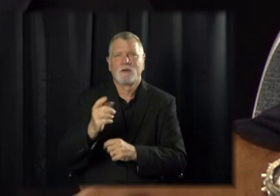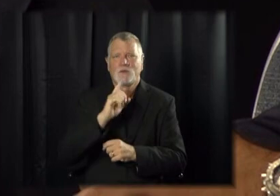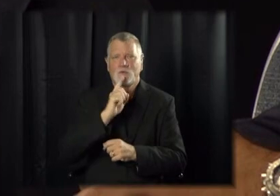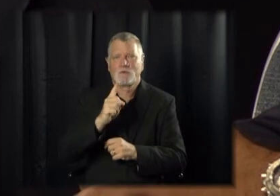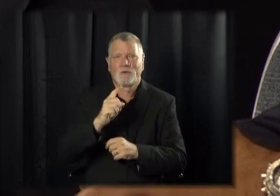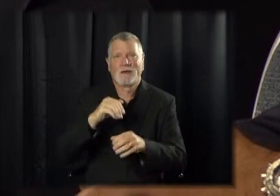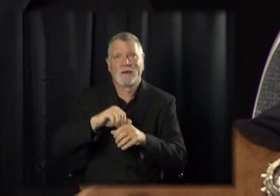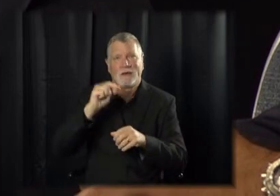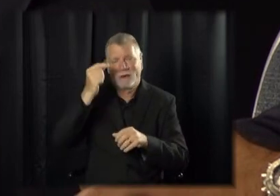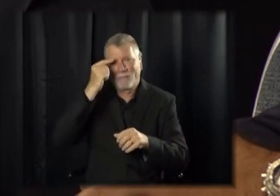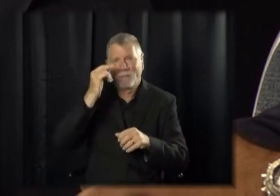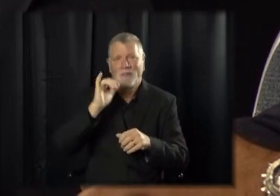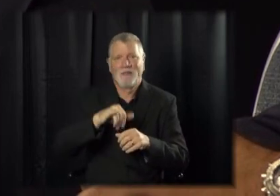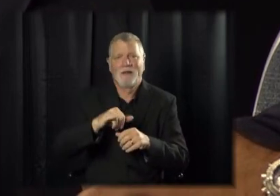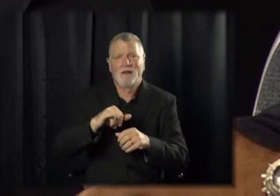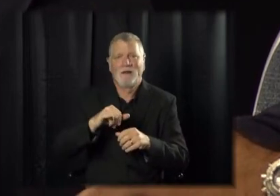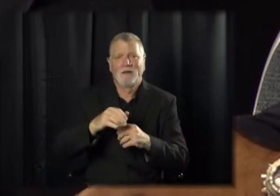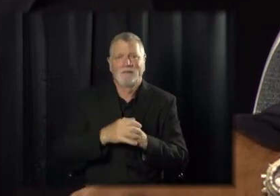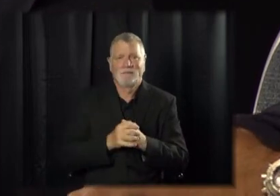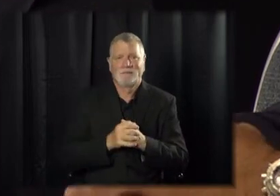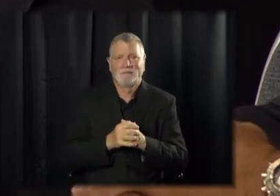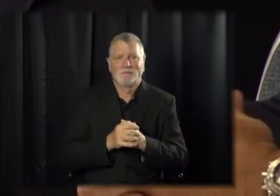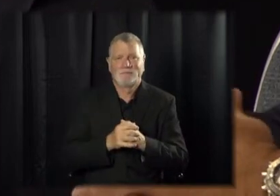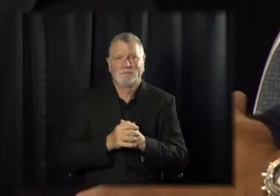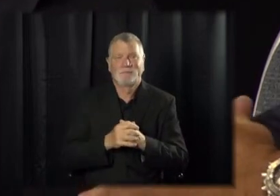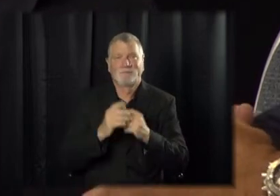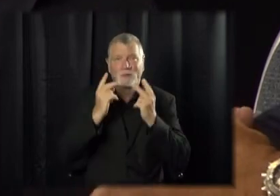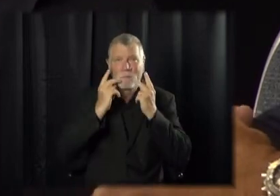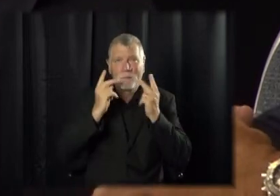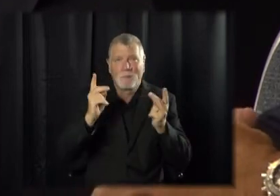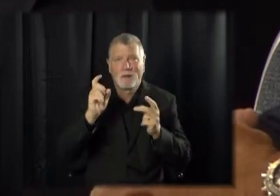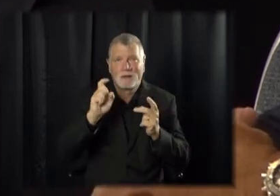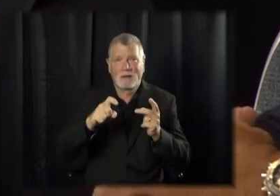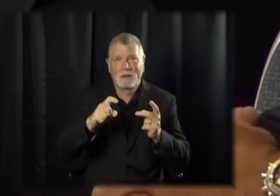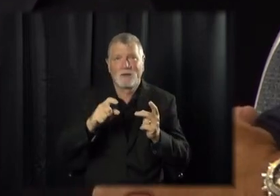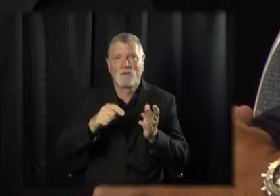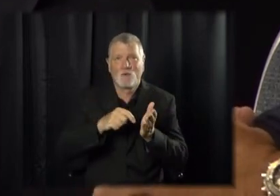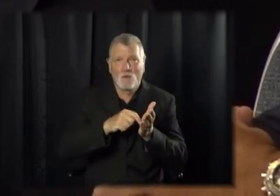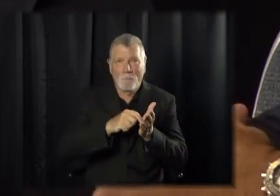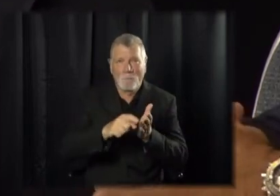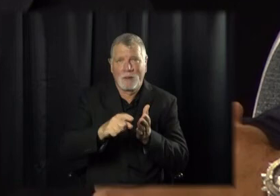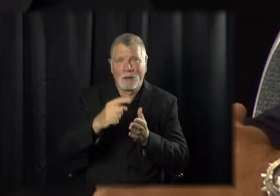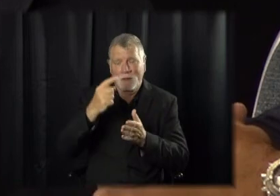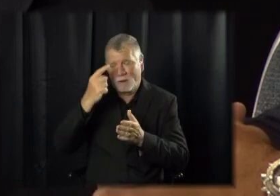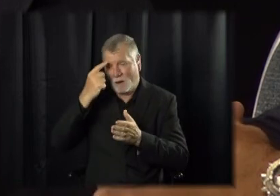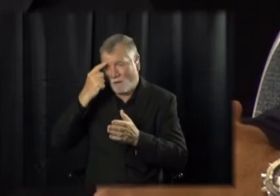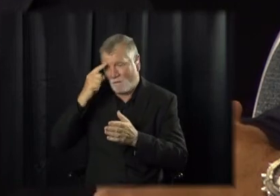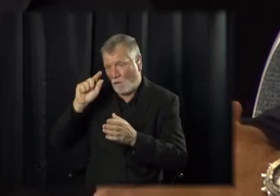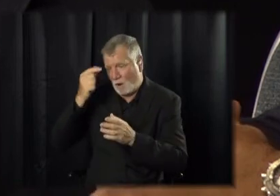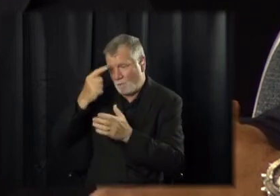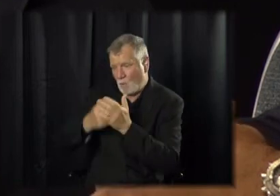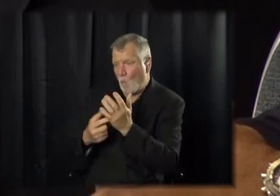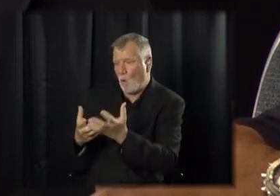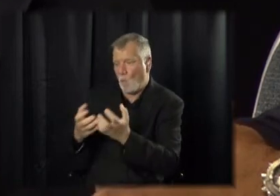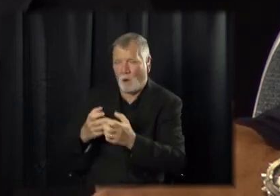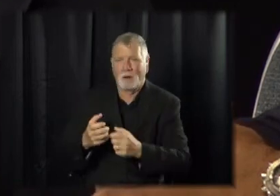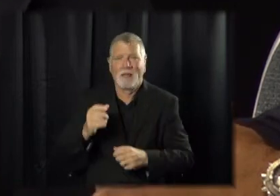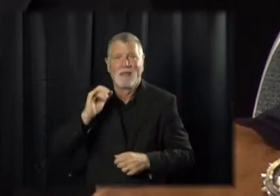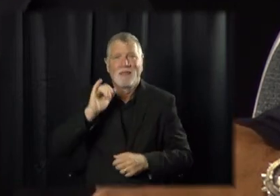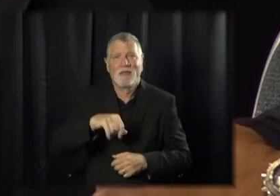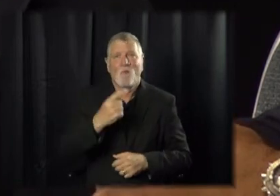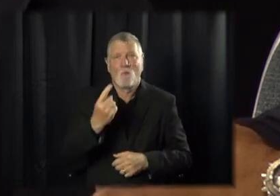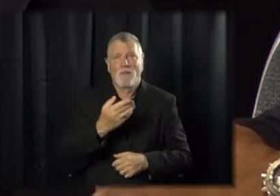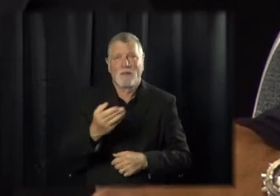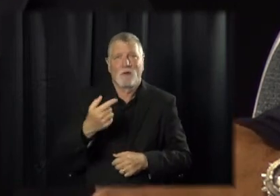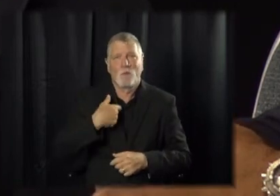about government, and that's that the public needs to be willing to pay for the government that it wants. And that's one thing